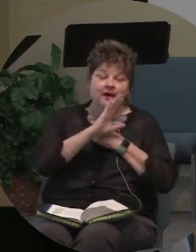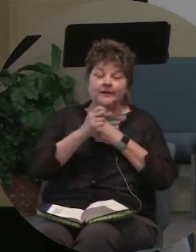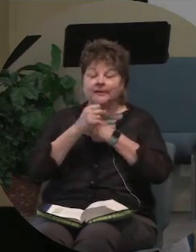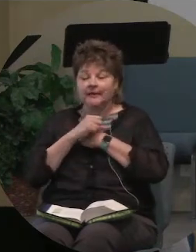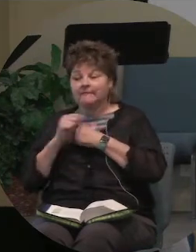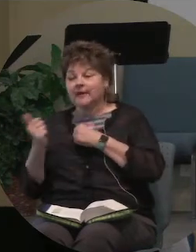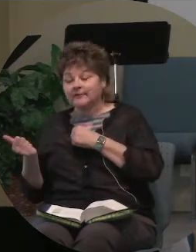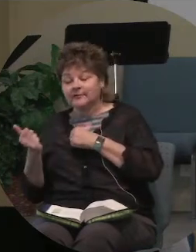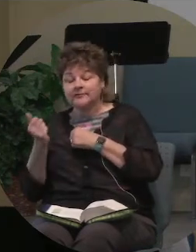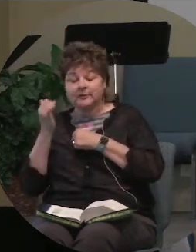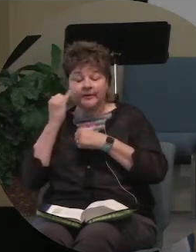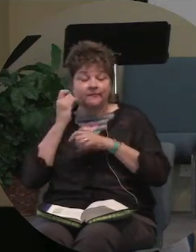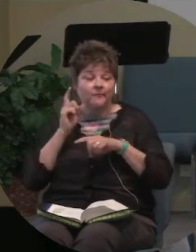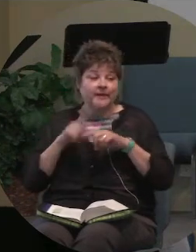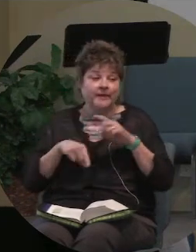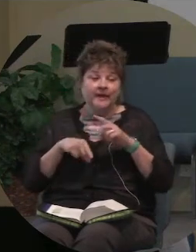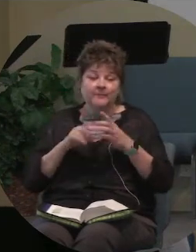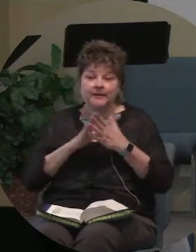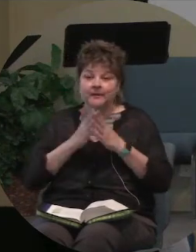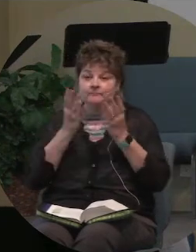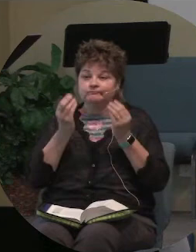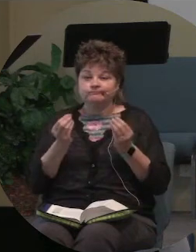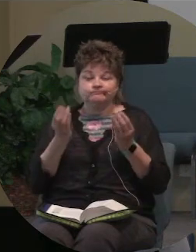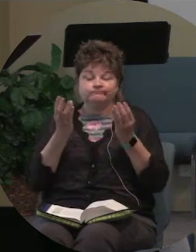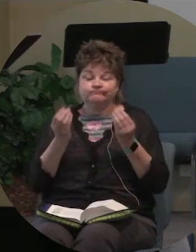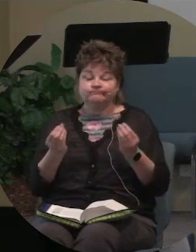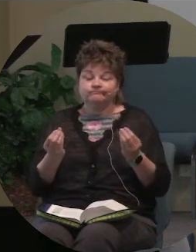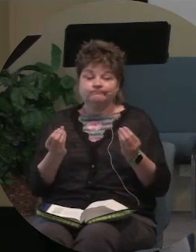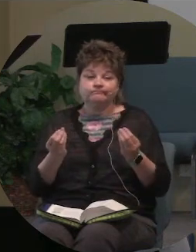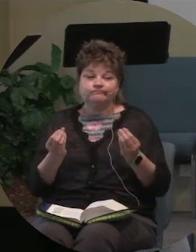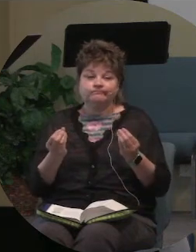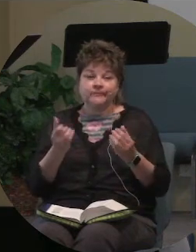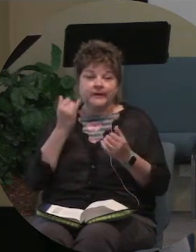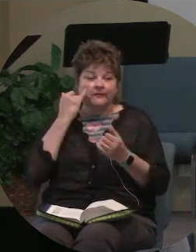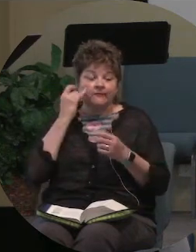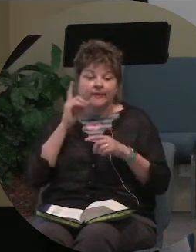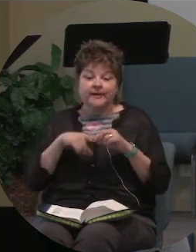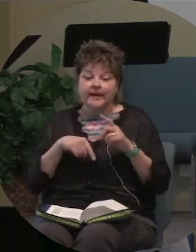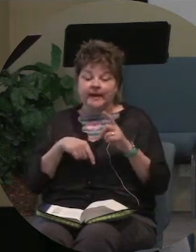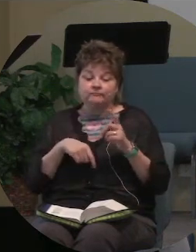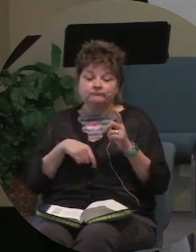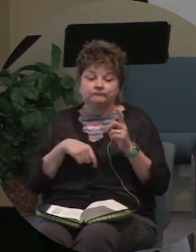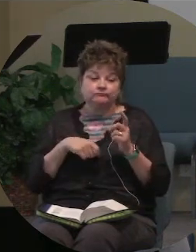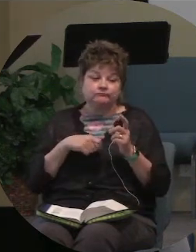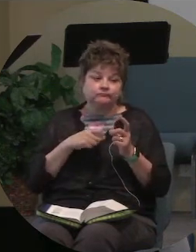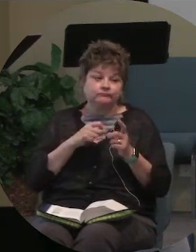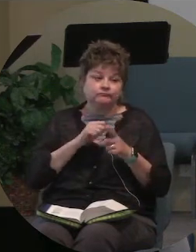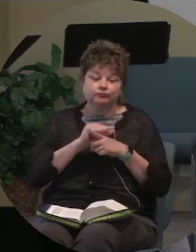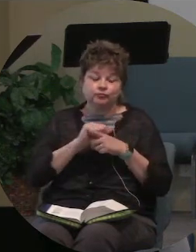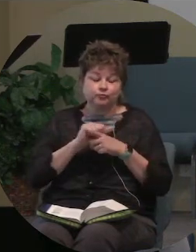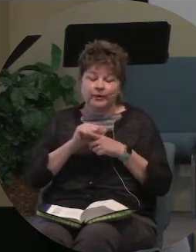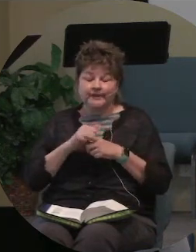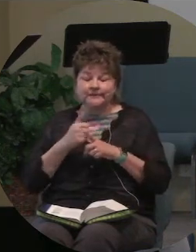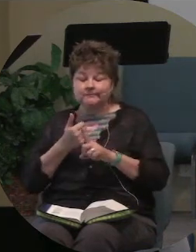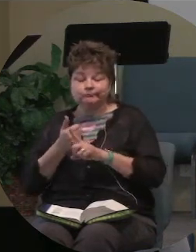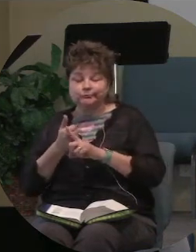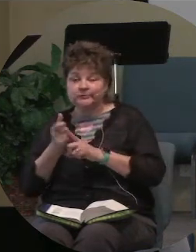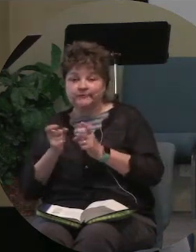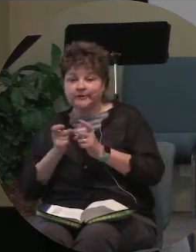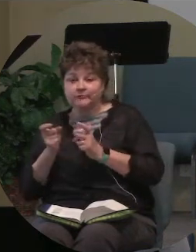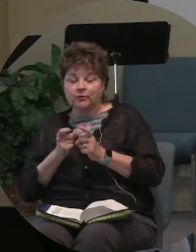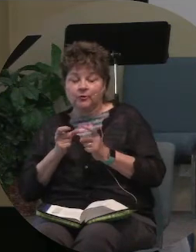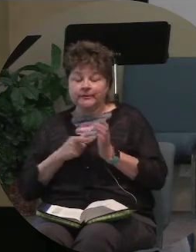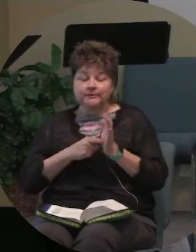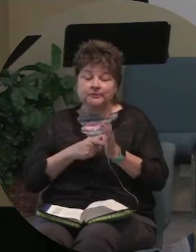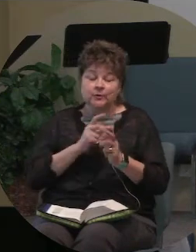so if we can't be gentle, if we can't practice self-control, and if we can't display kindness,